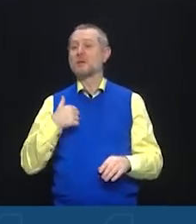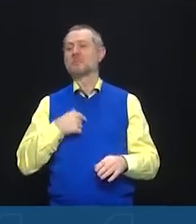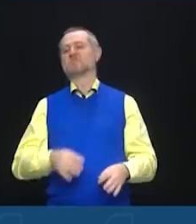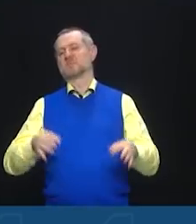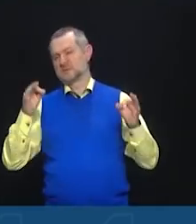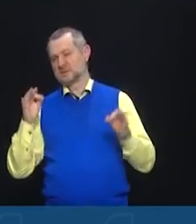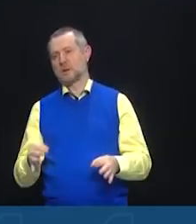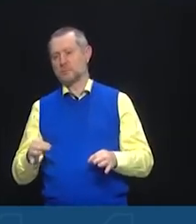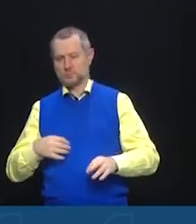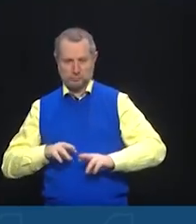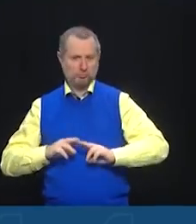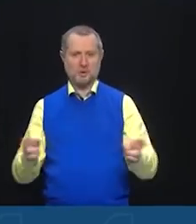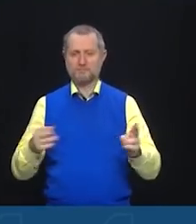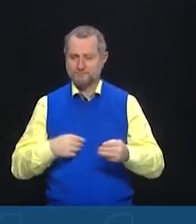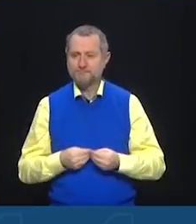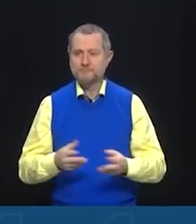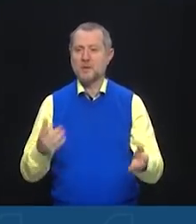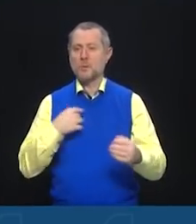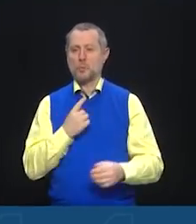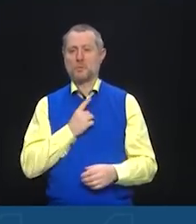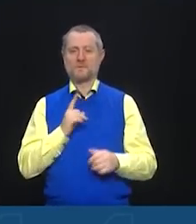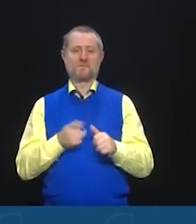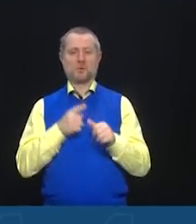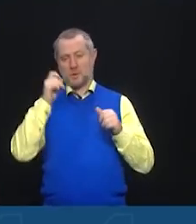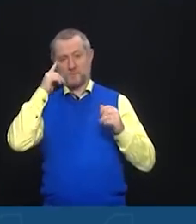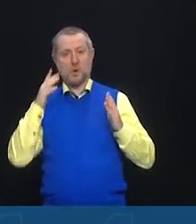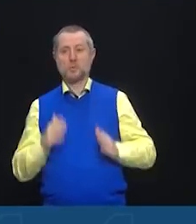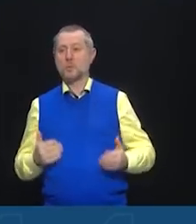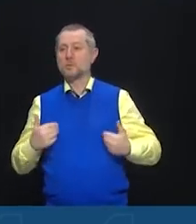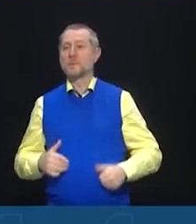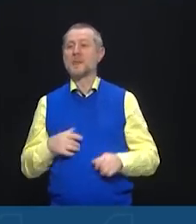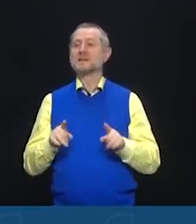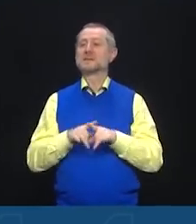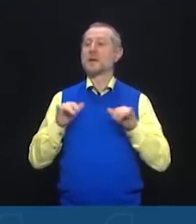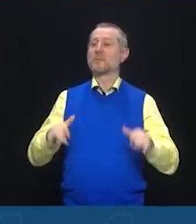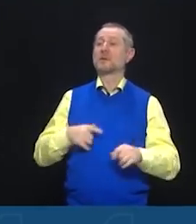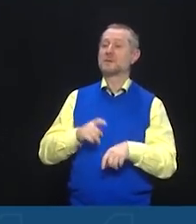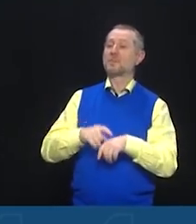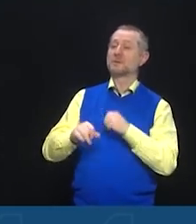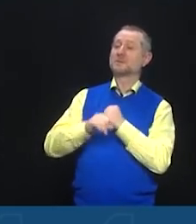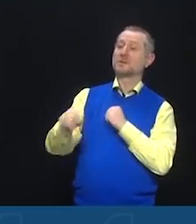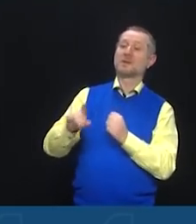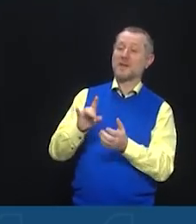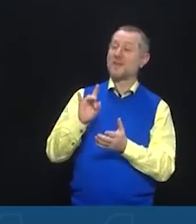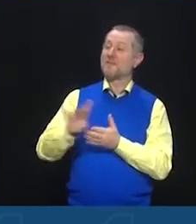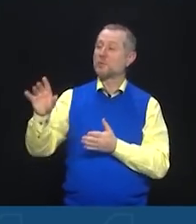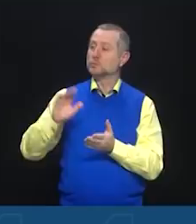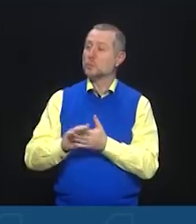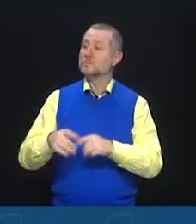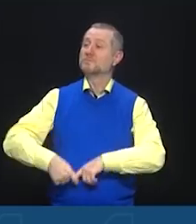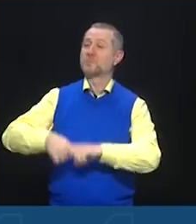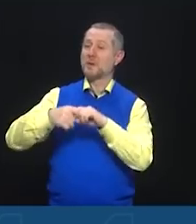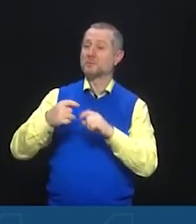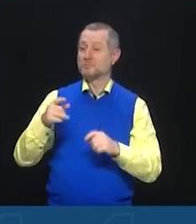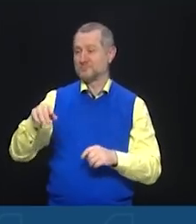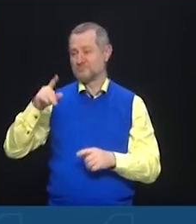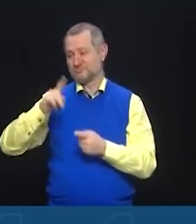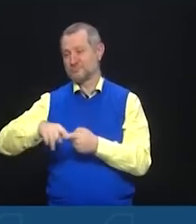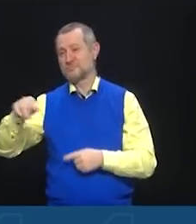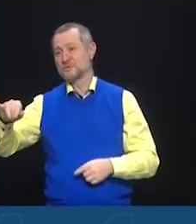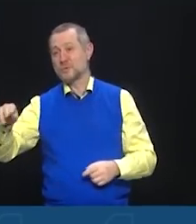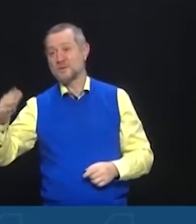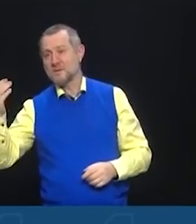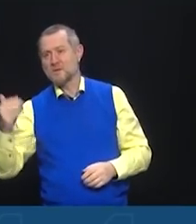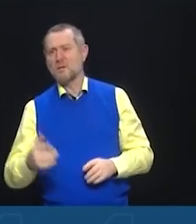did this, but we extended the eviction moratorium until January 15th, whereas every other state had stopped it at that time. So I